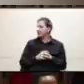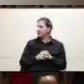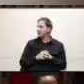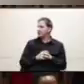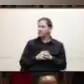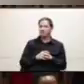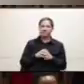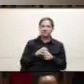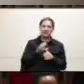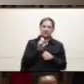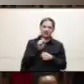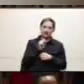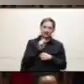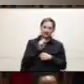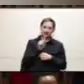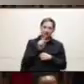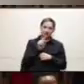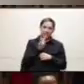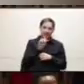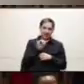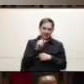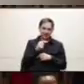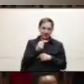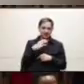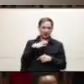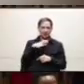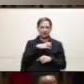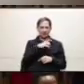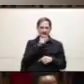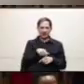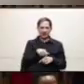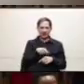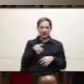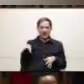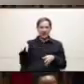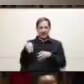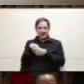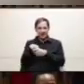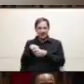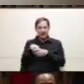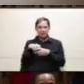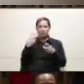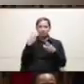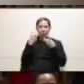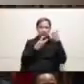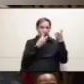Swaying councillors are participating in procurement